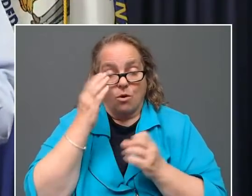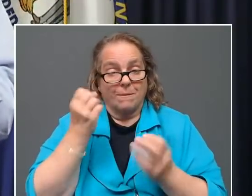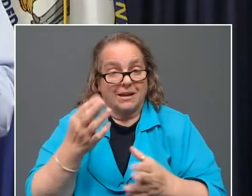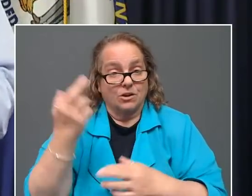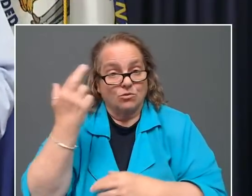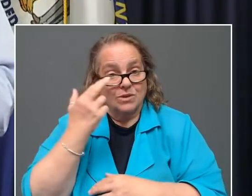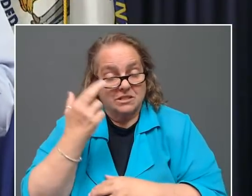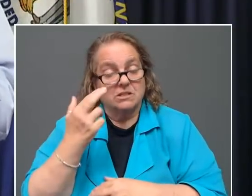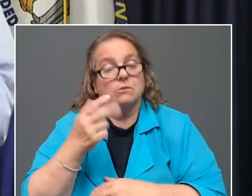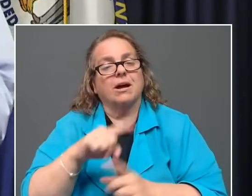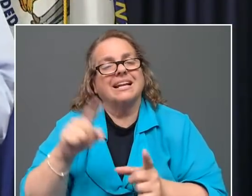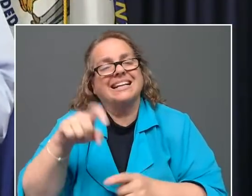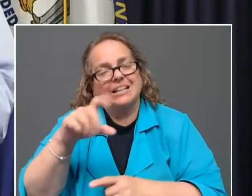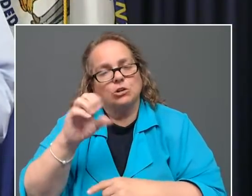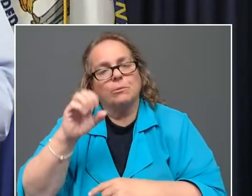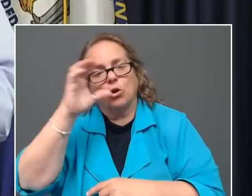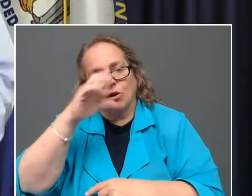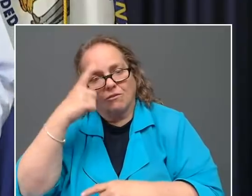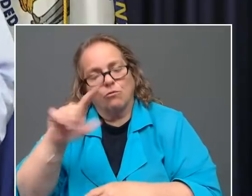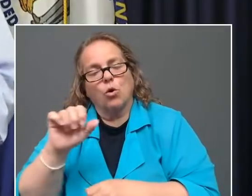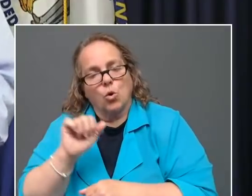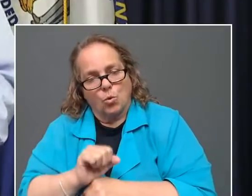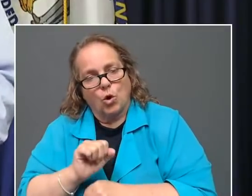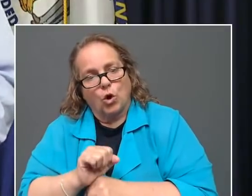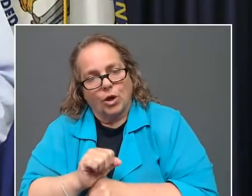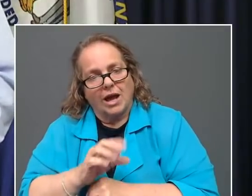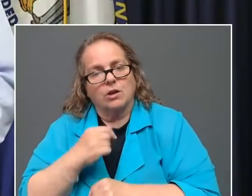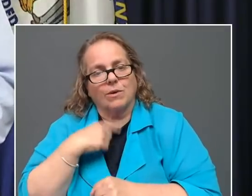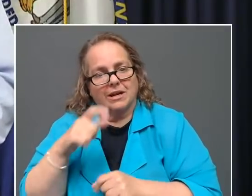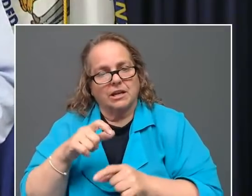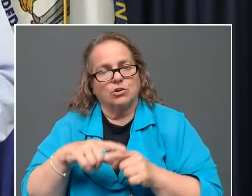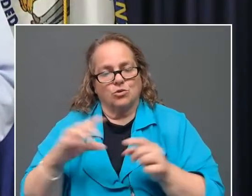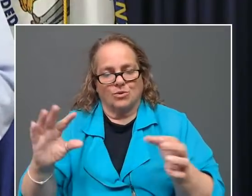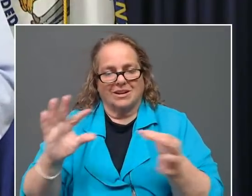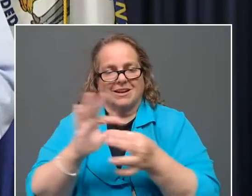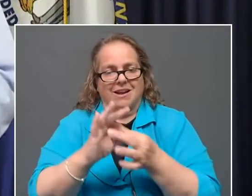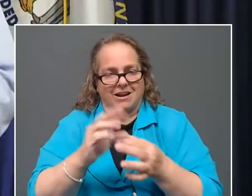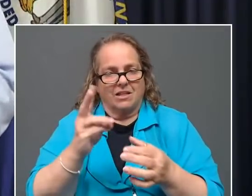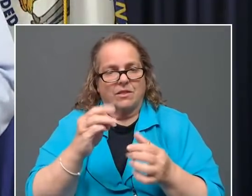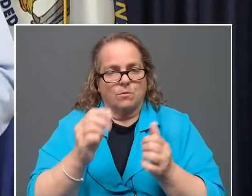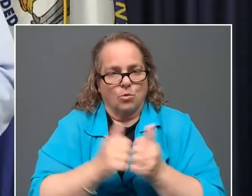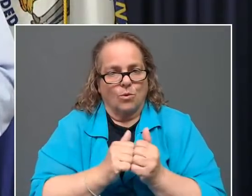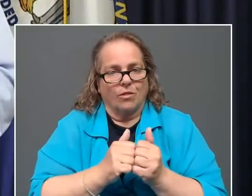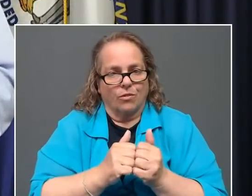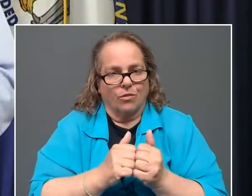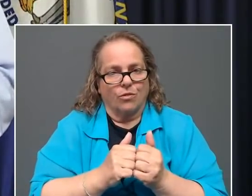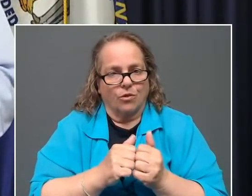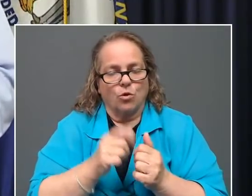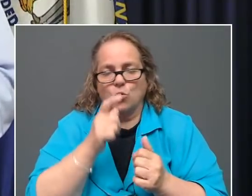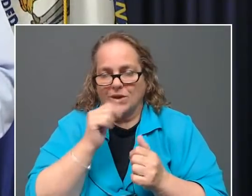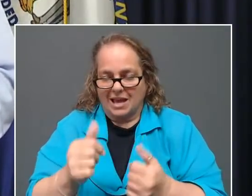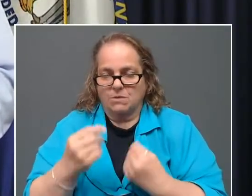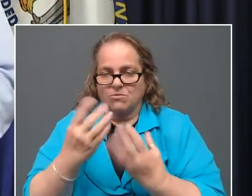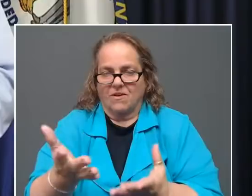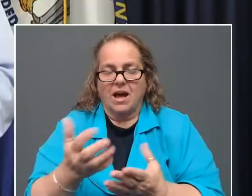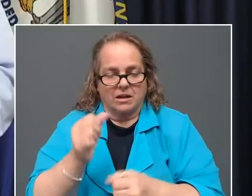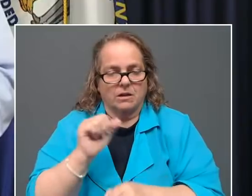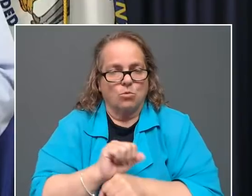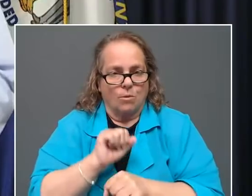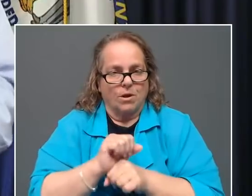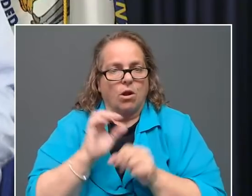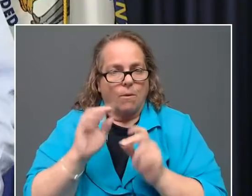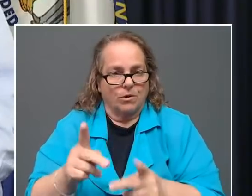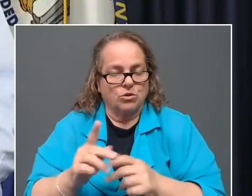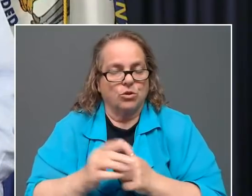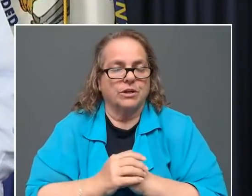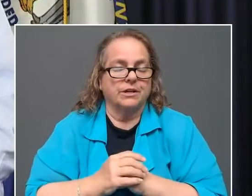for work, and we need to be connecting them with those that can provide those employment opportunities.